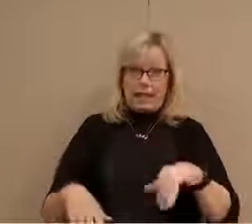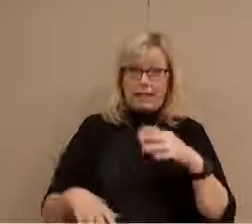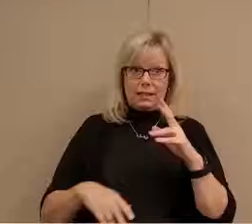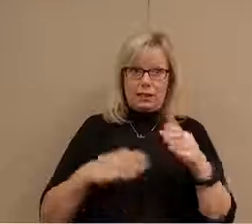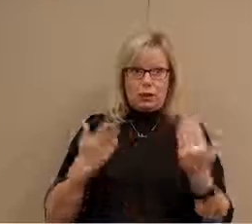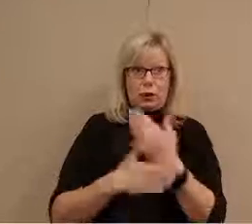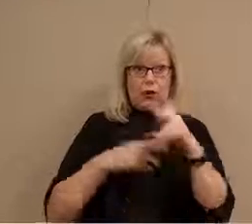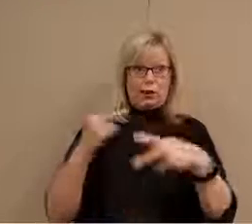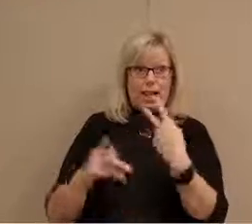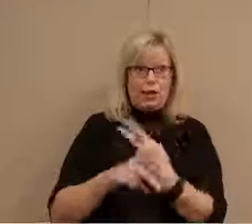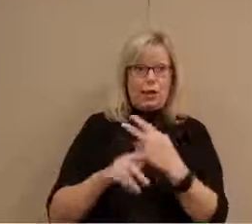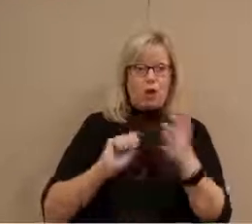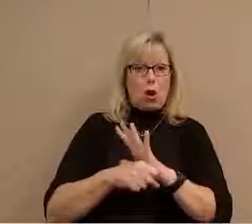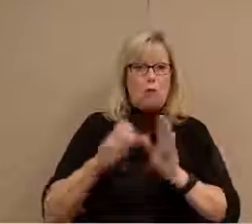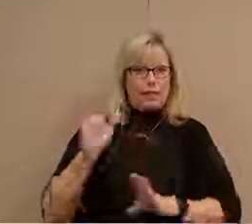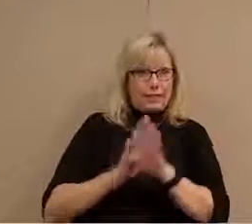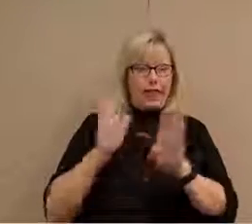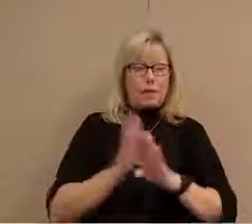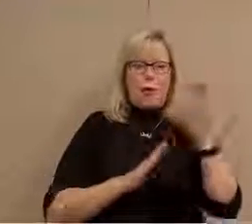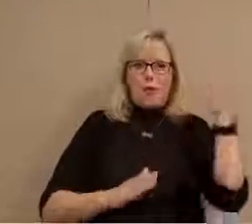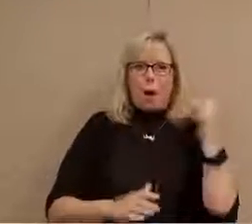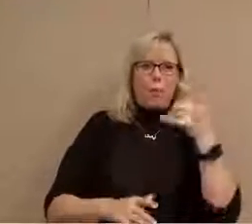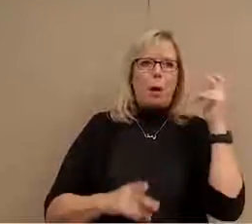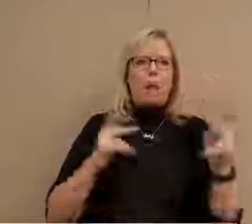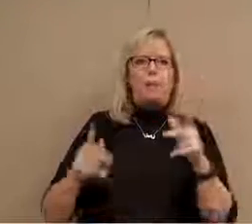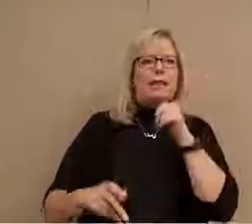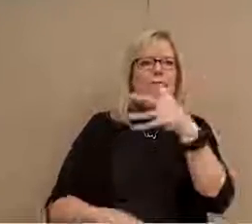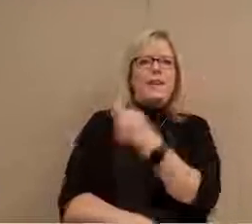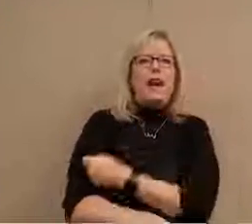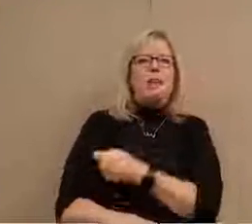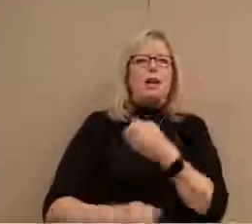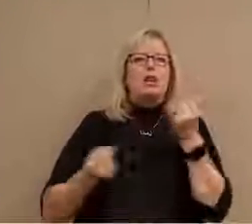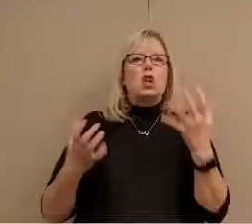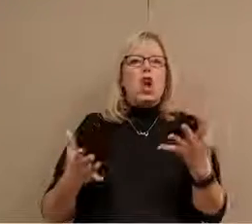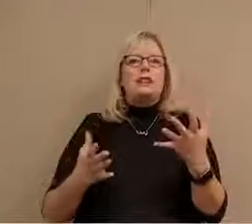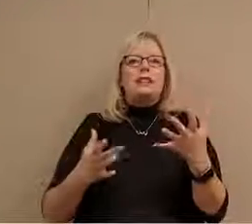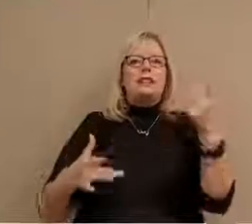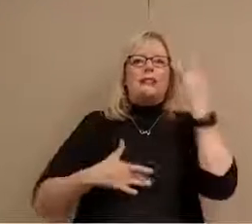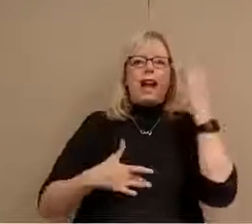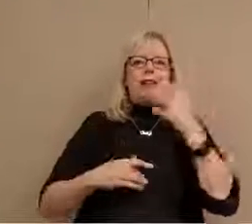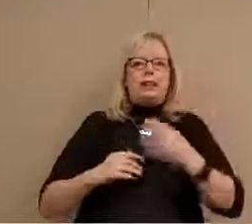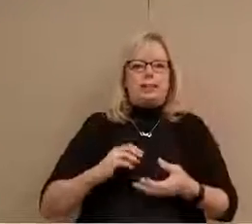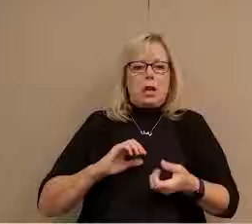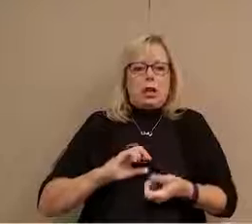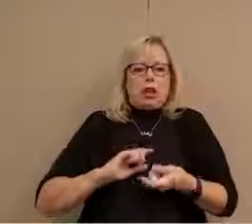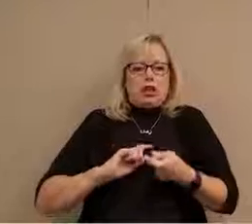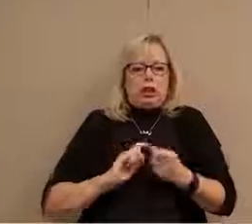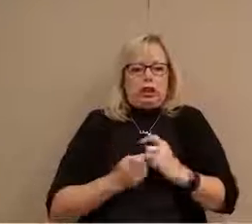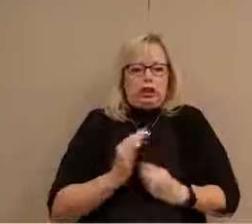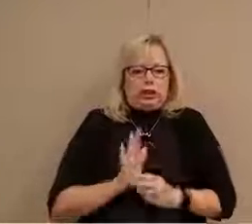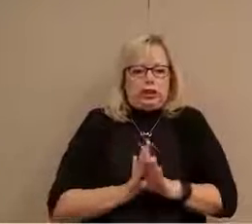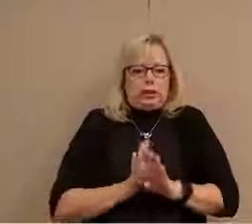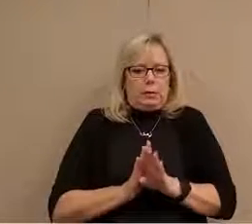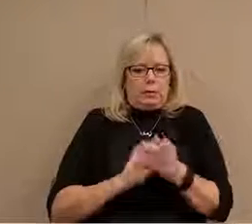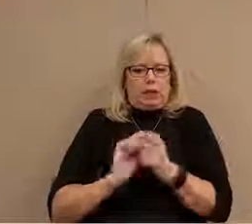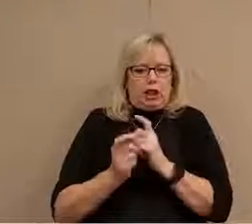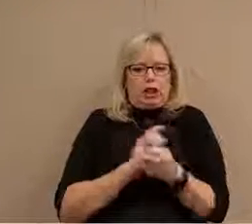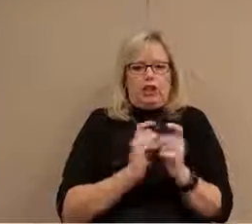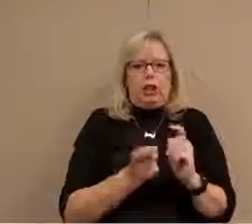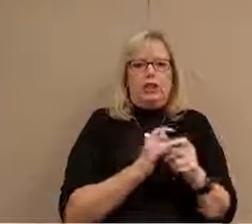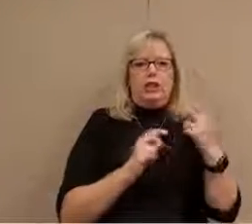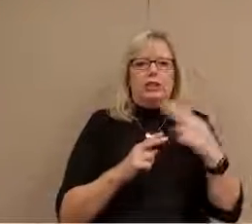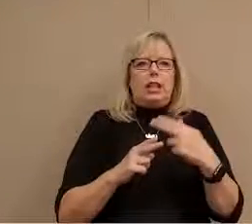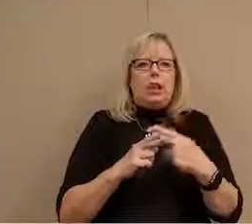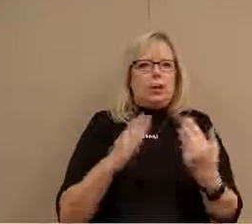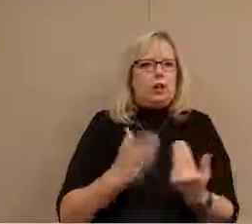because people who are not vaccinated are incubating this virus and creating these new variants. You named